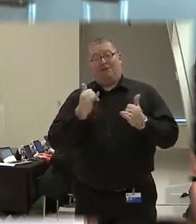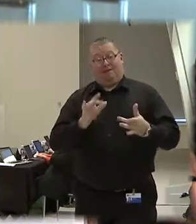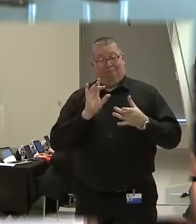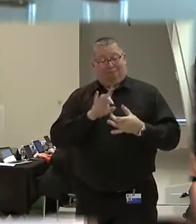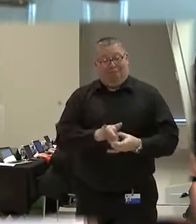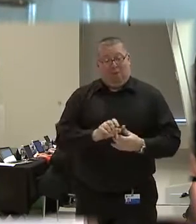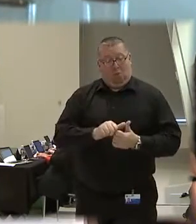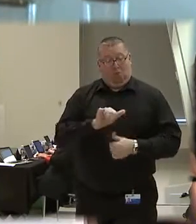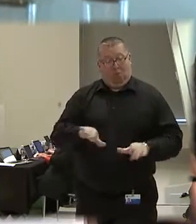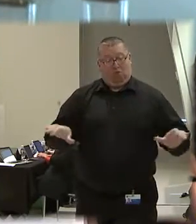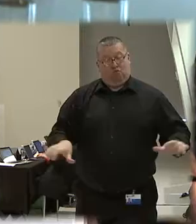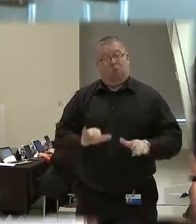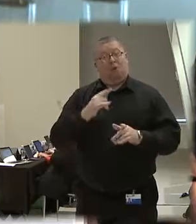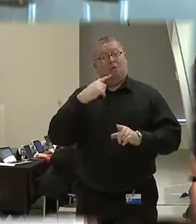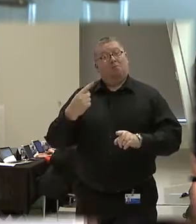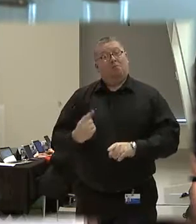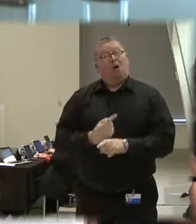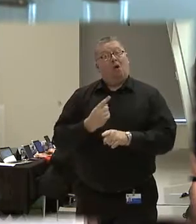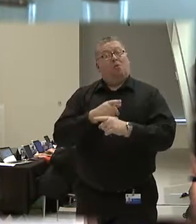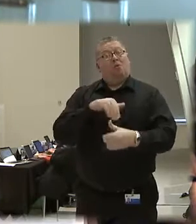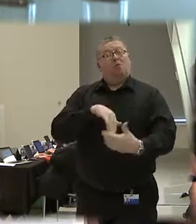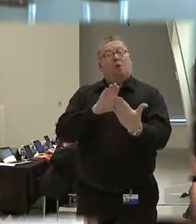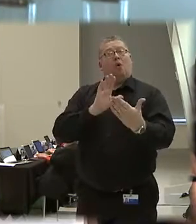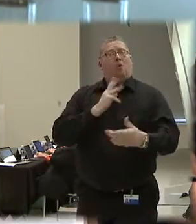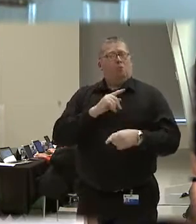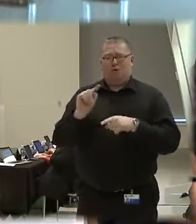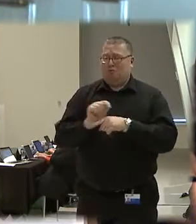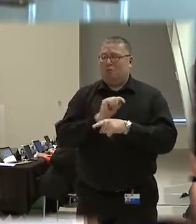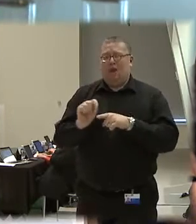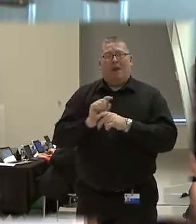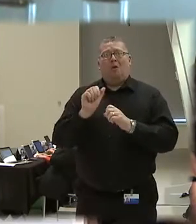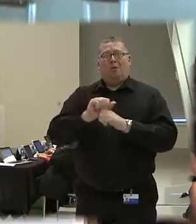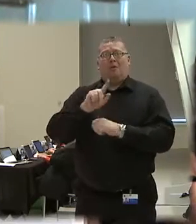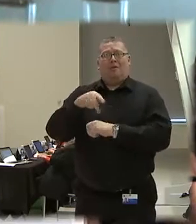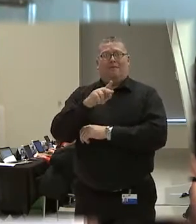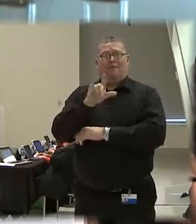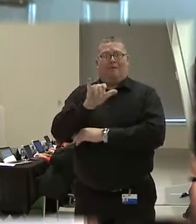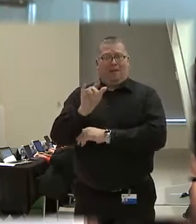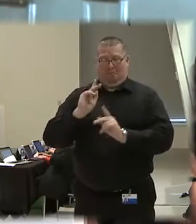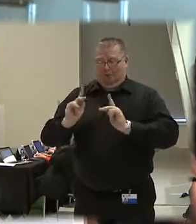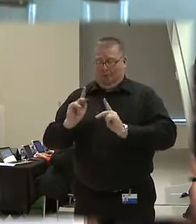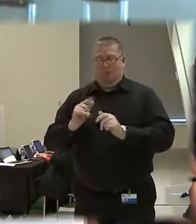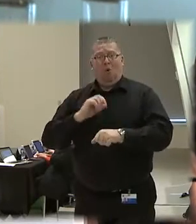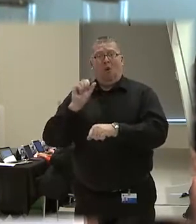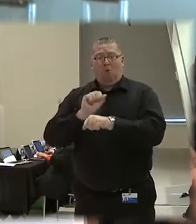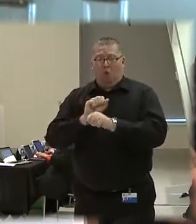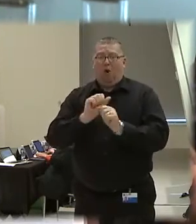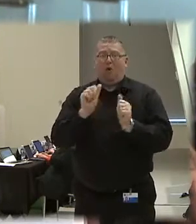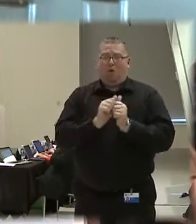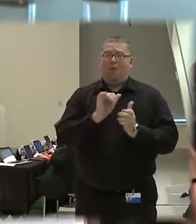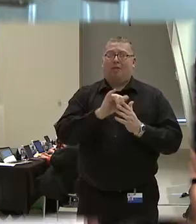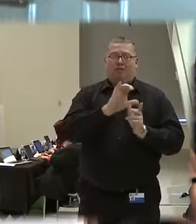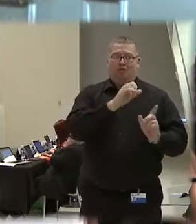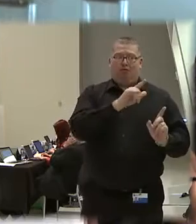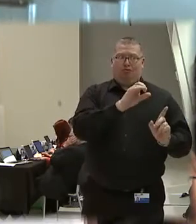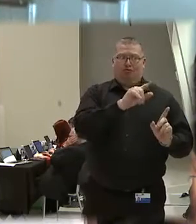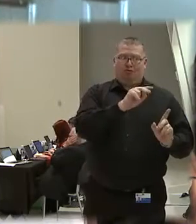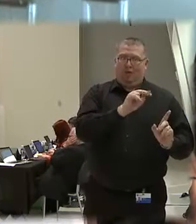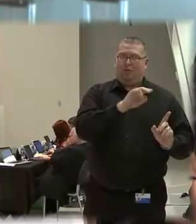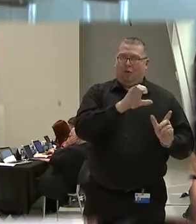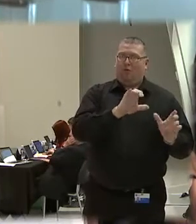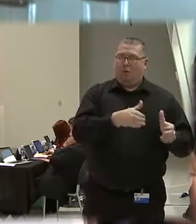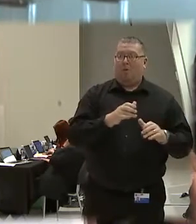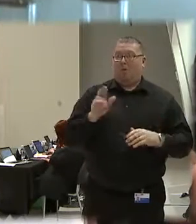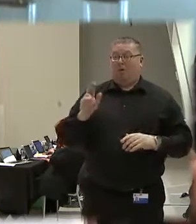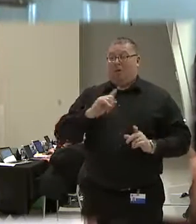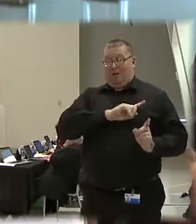with doing this properly. I mean, we trained with the Philly guys. We trained with the Charlotte-Mecklenburg guys. Rodney came up